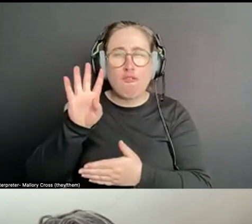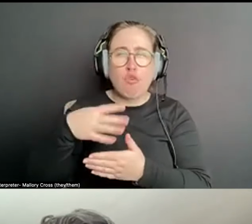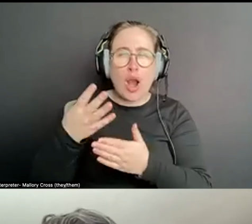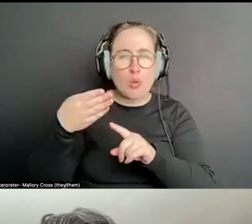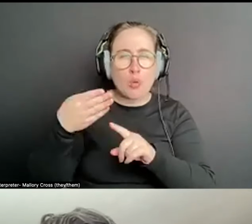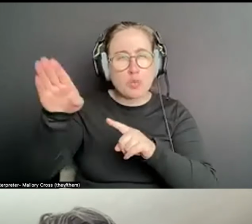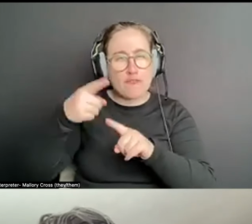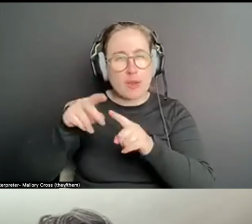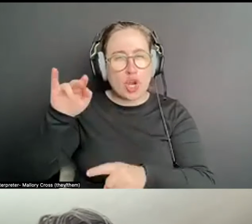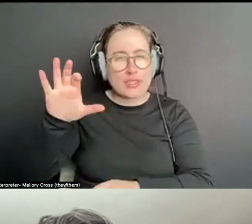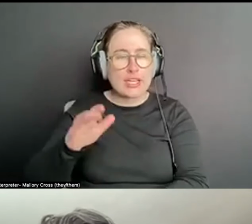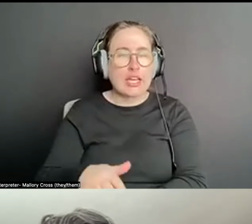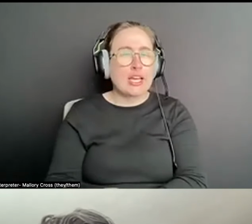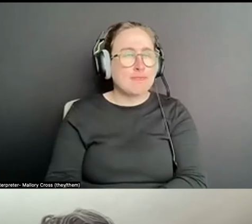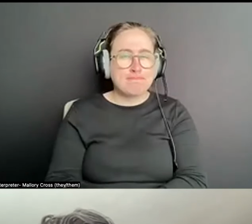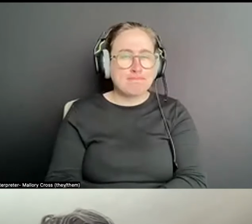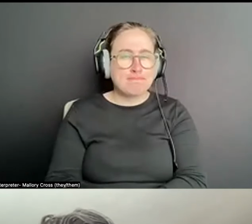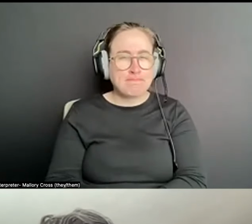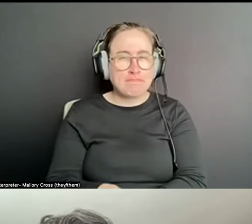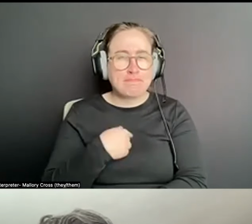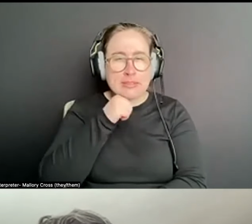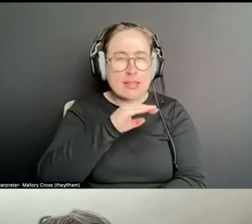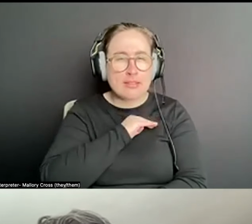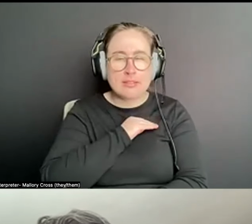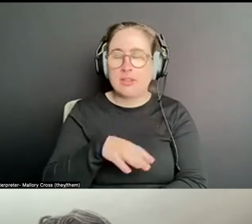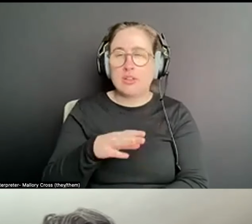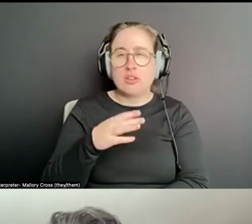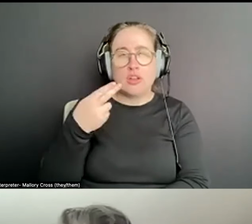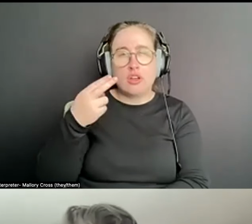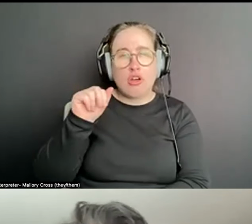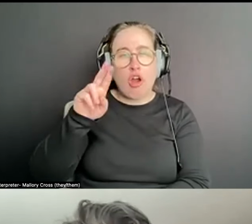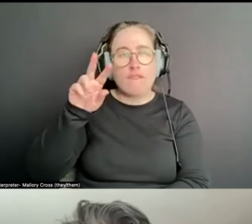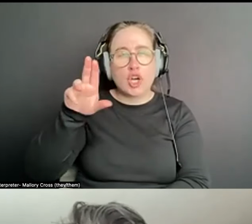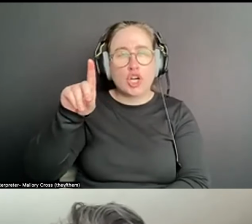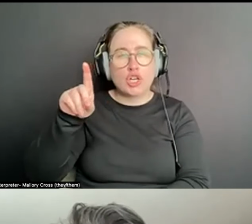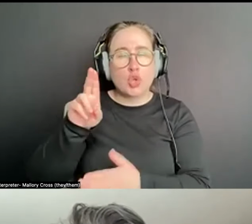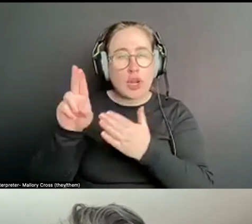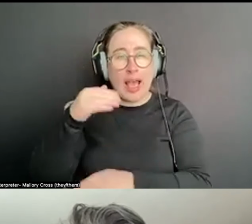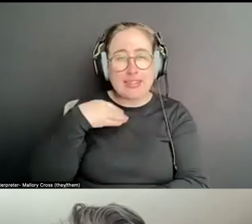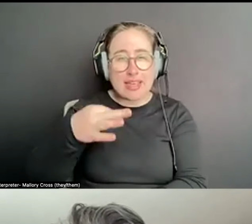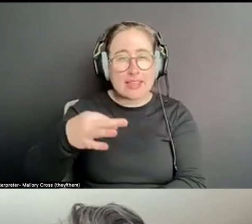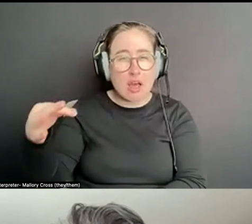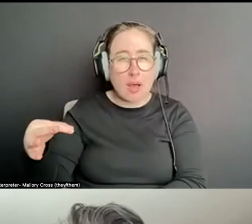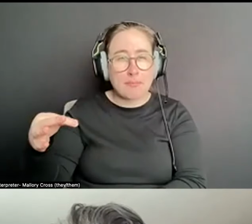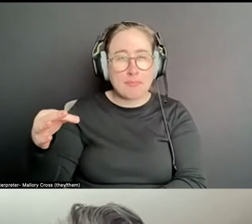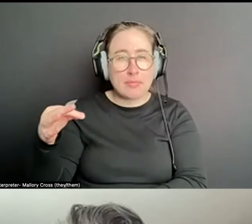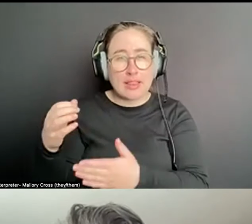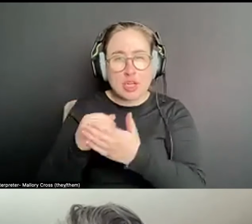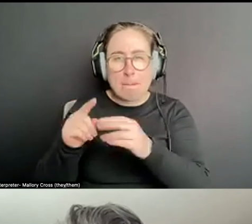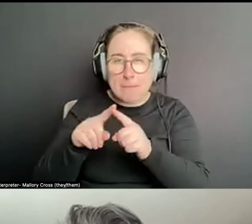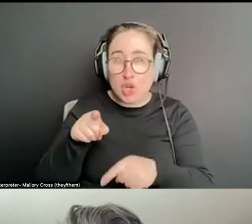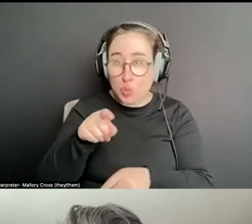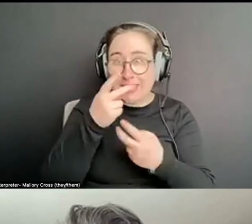City, or that Harvard University has a hip hop collection and it's by appointment only if